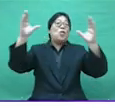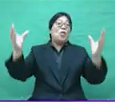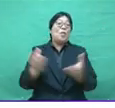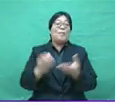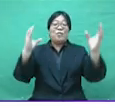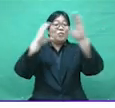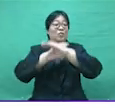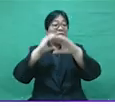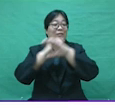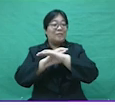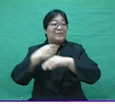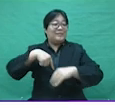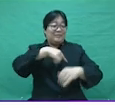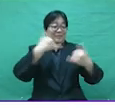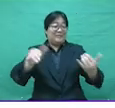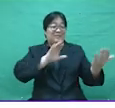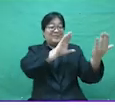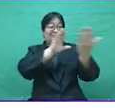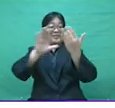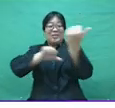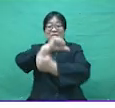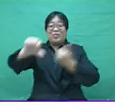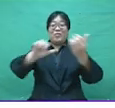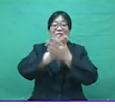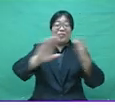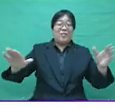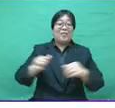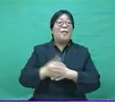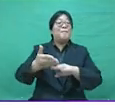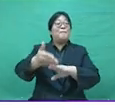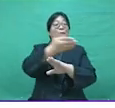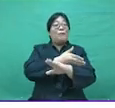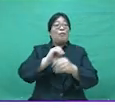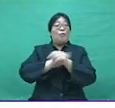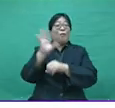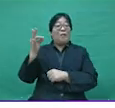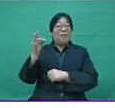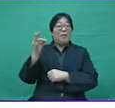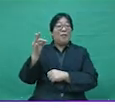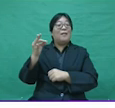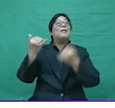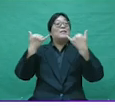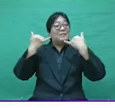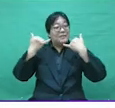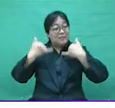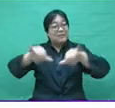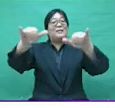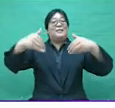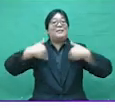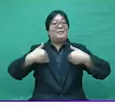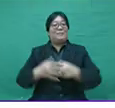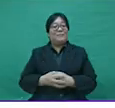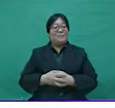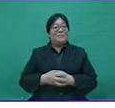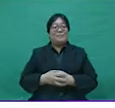global challenges that we have been facing regarding social security before COVID-19 are still